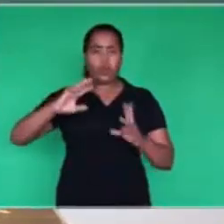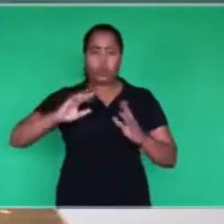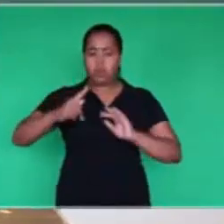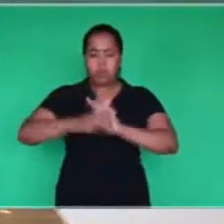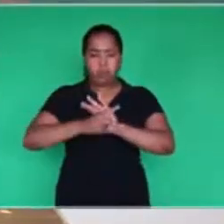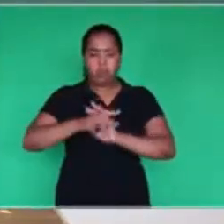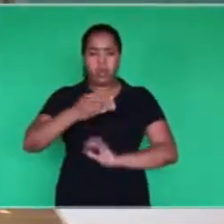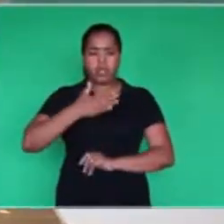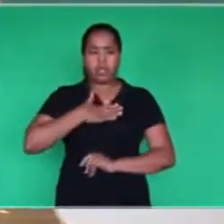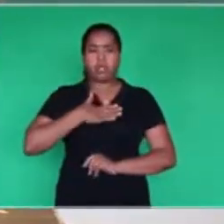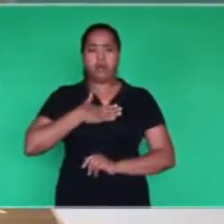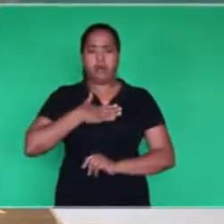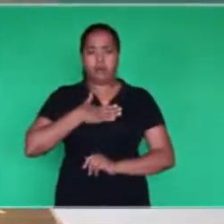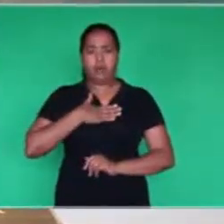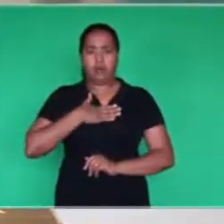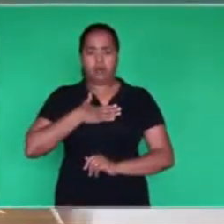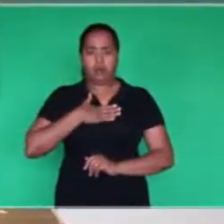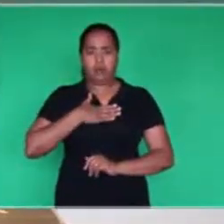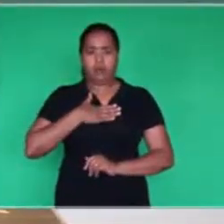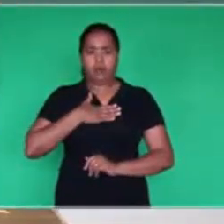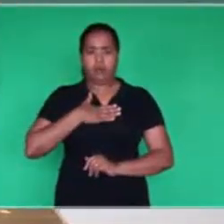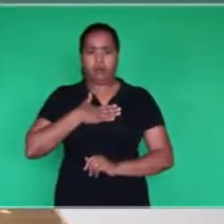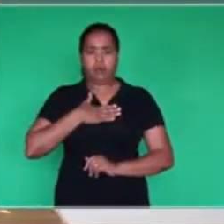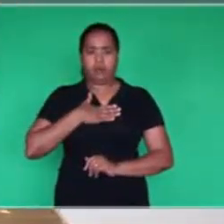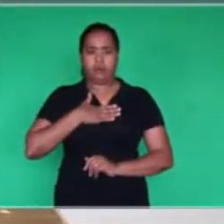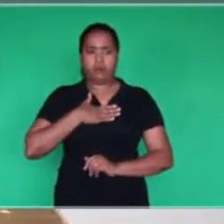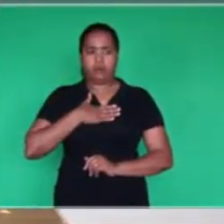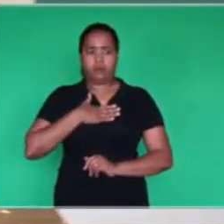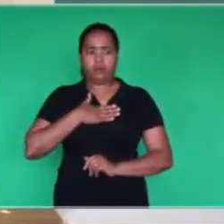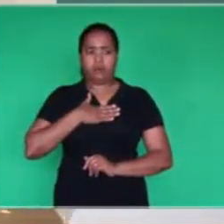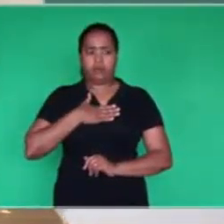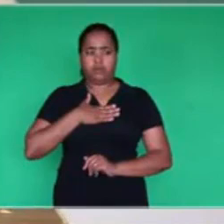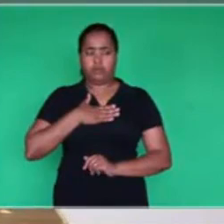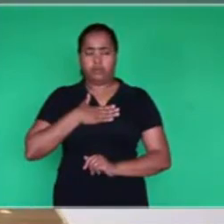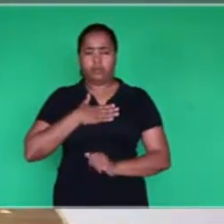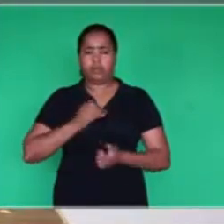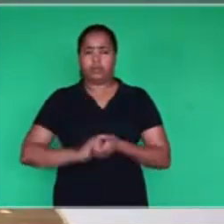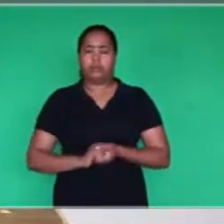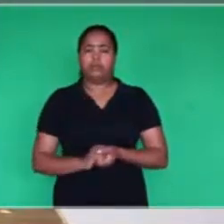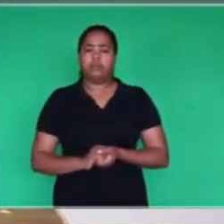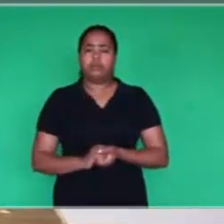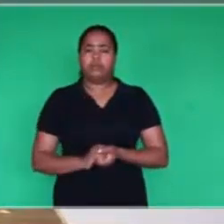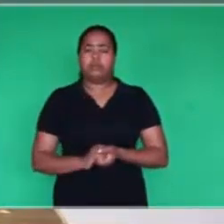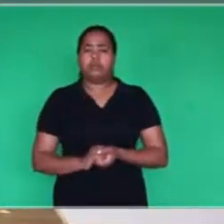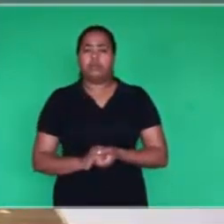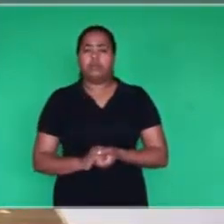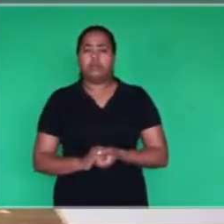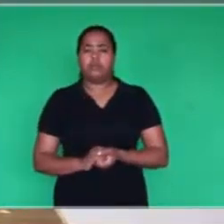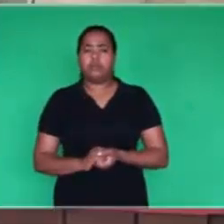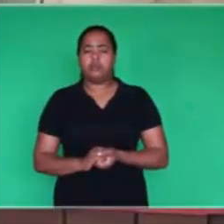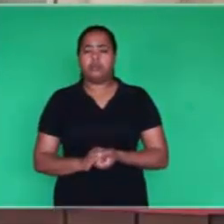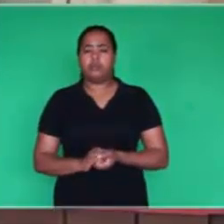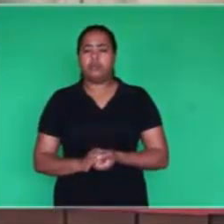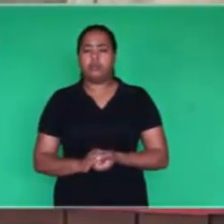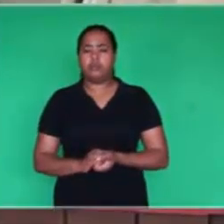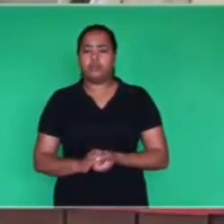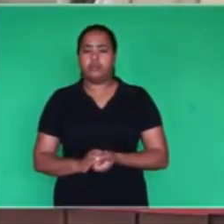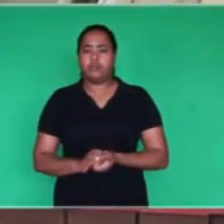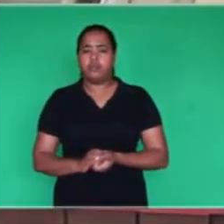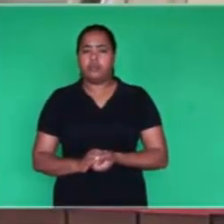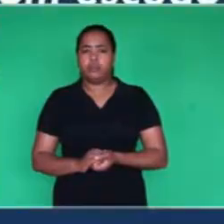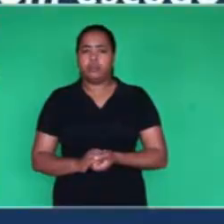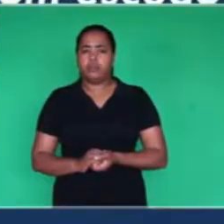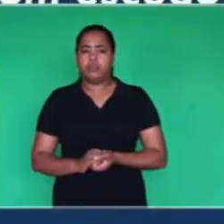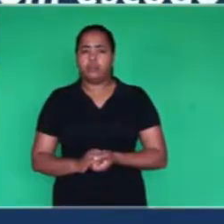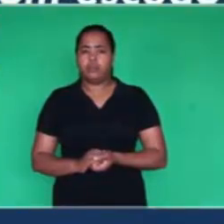I will turn you around, put hooks in your jaws, and lead you out